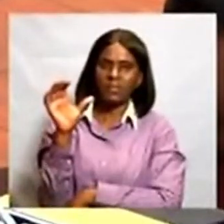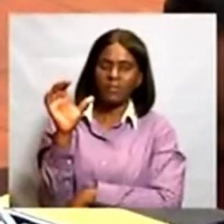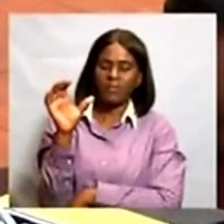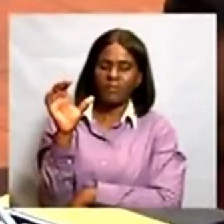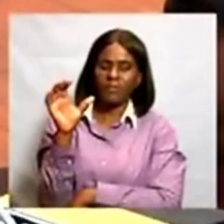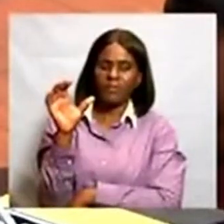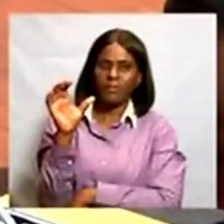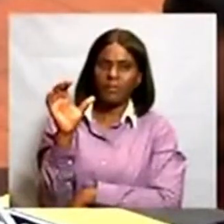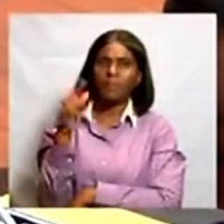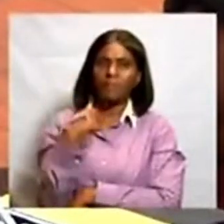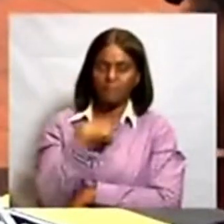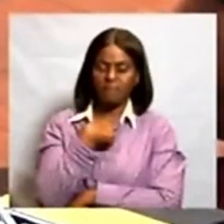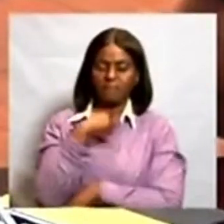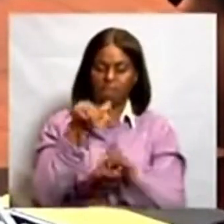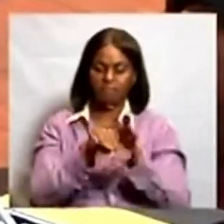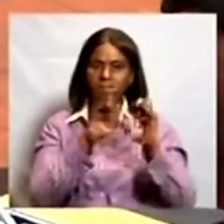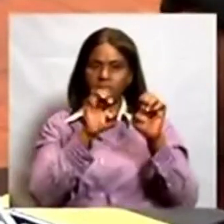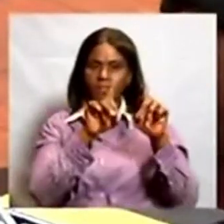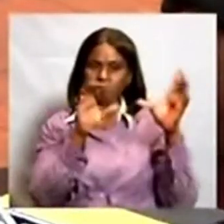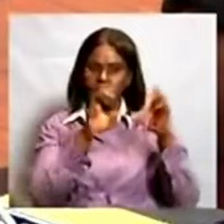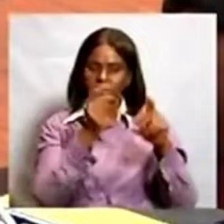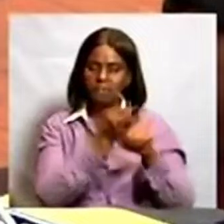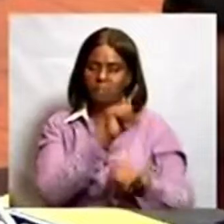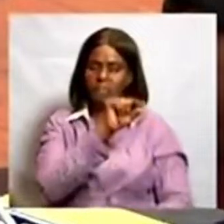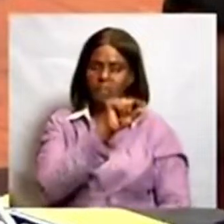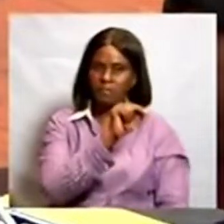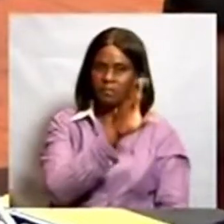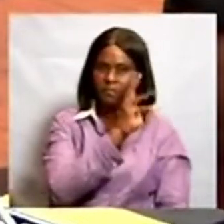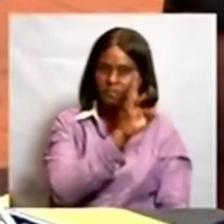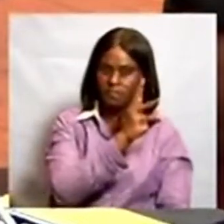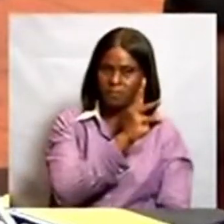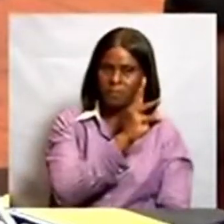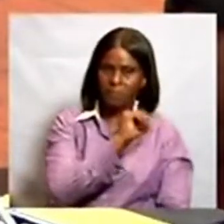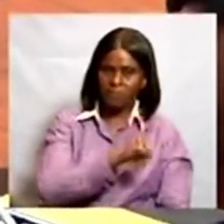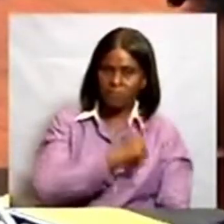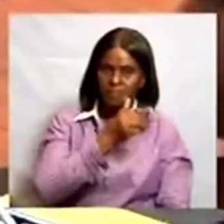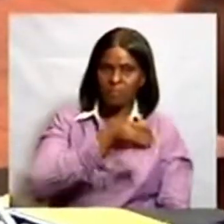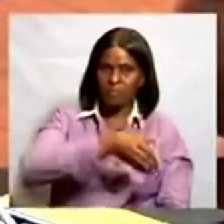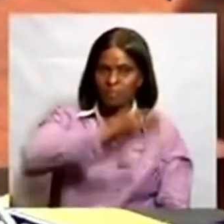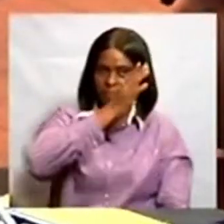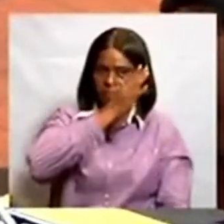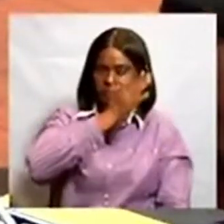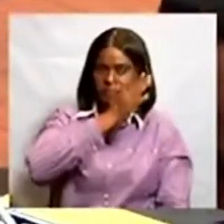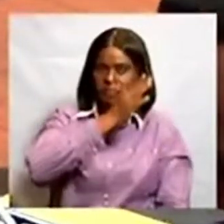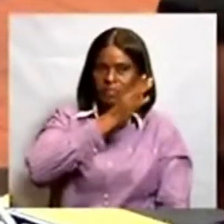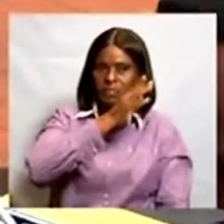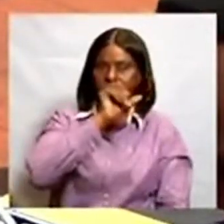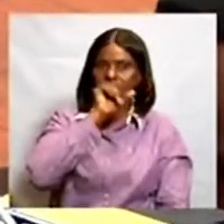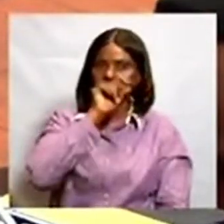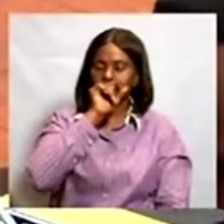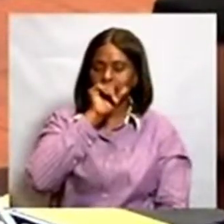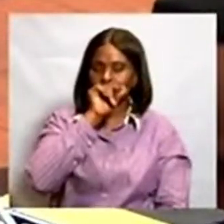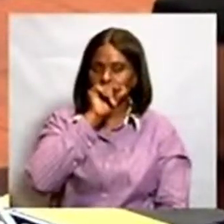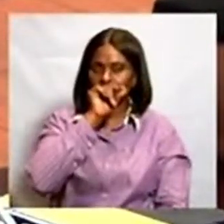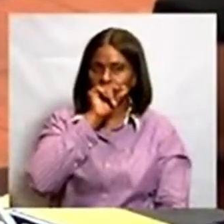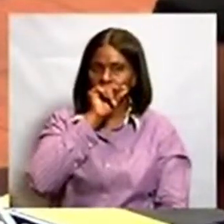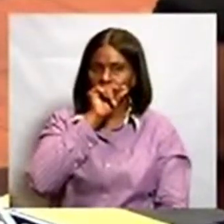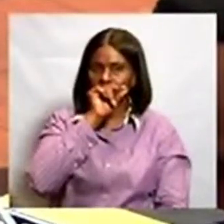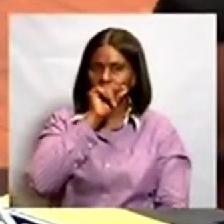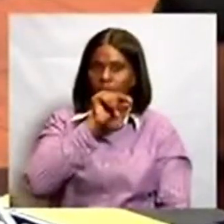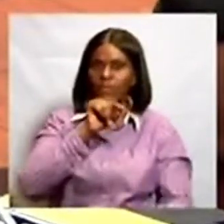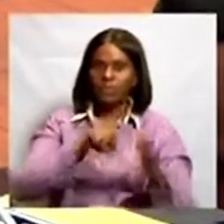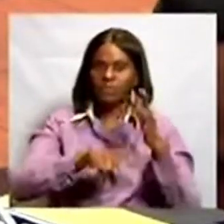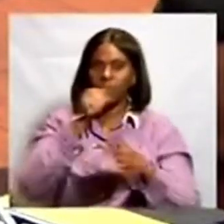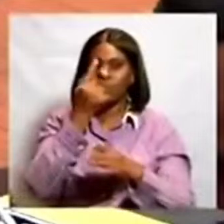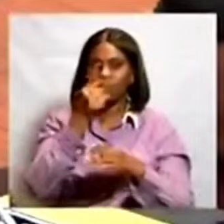I was in the Education Committee from 2016. We went to Livingstone. We found one